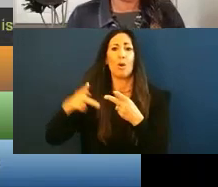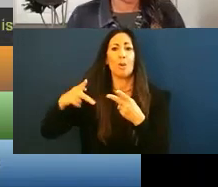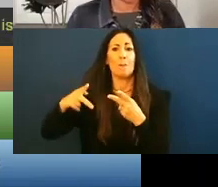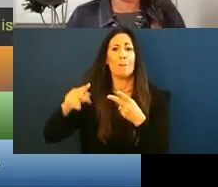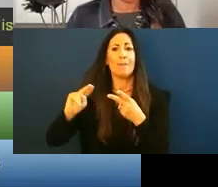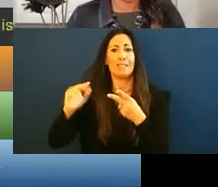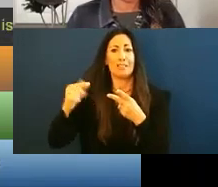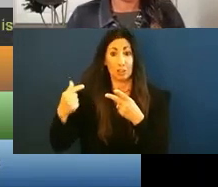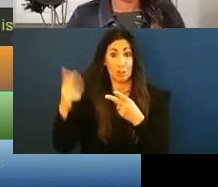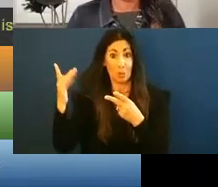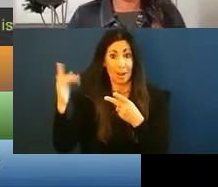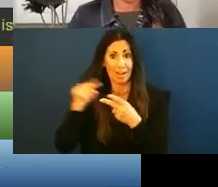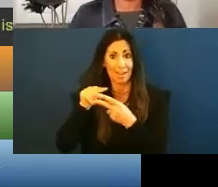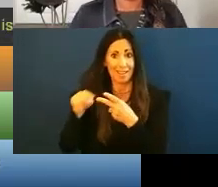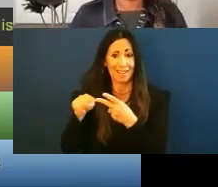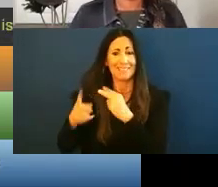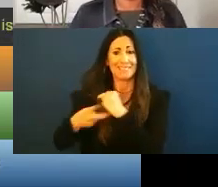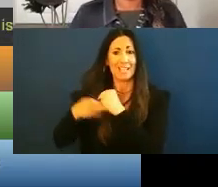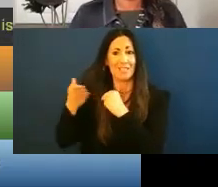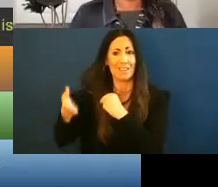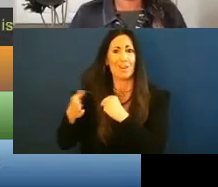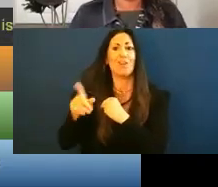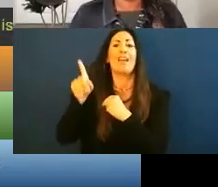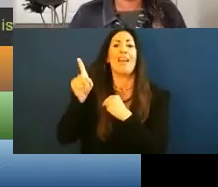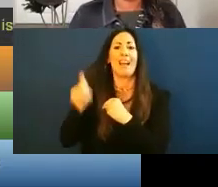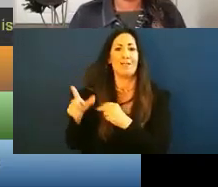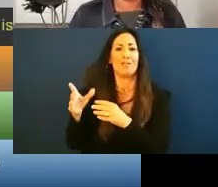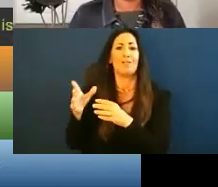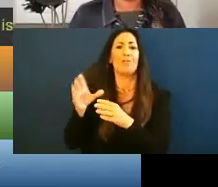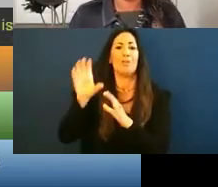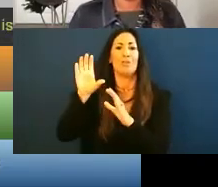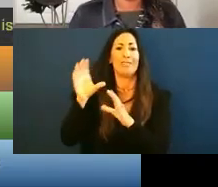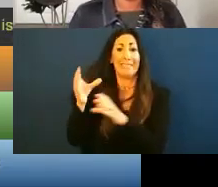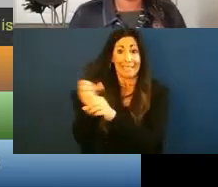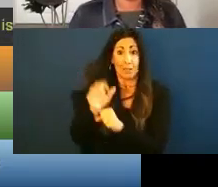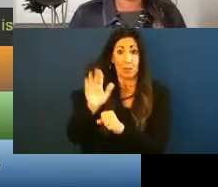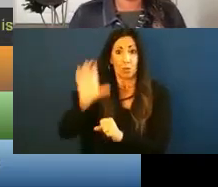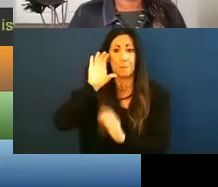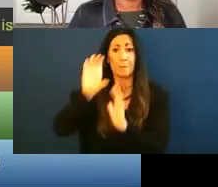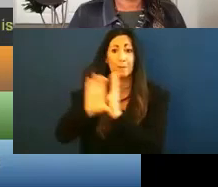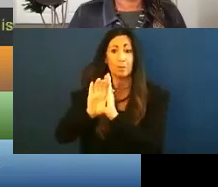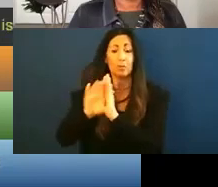PNG is because you need to grab your pictures from your